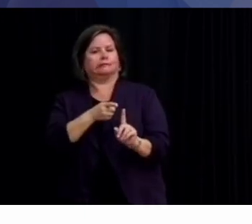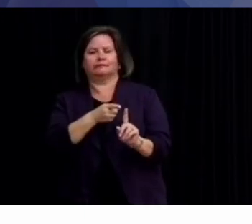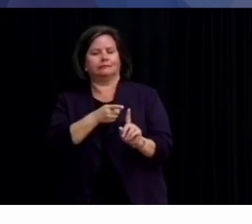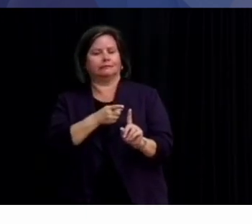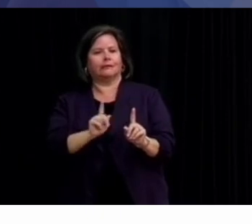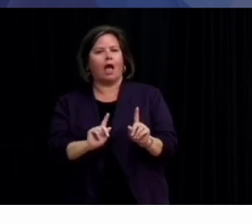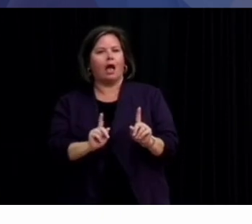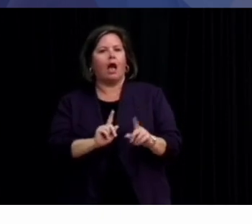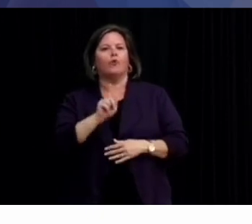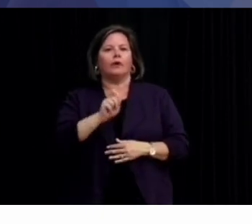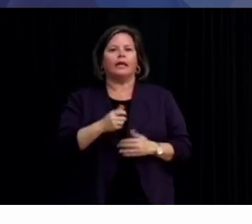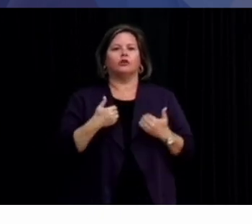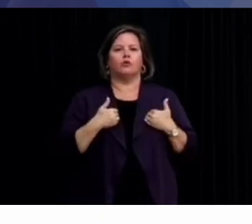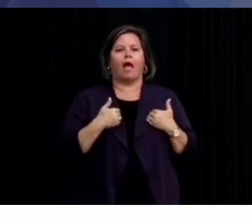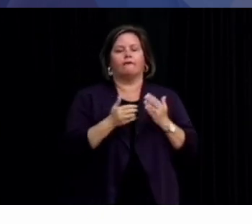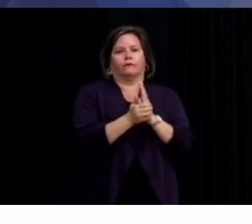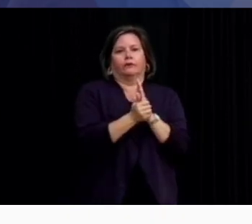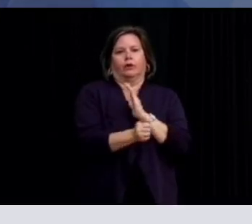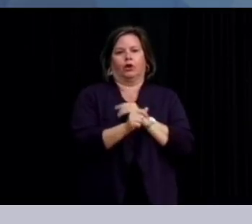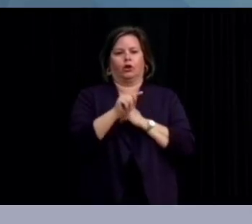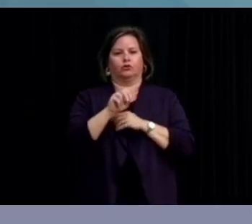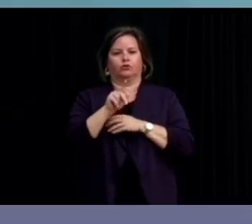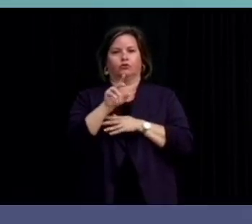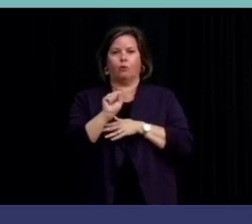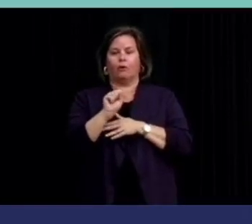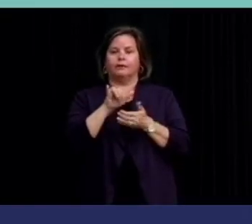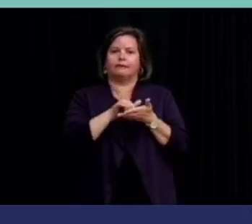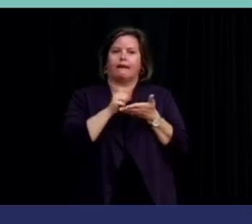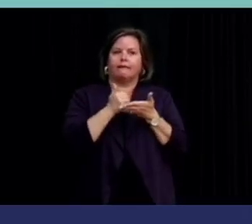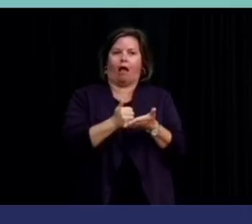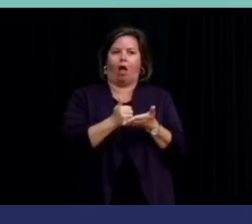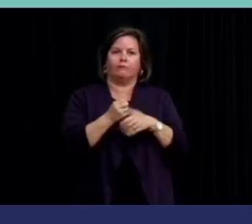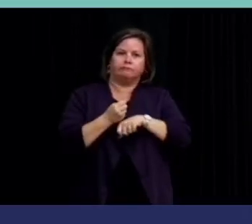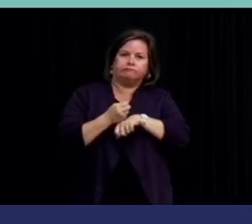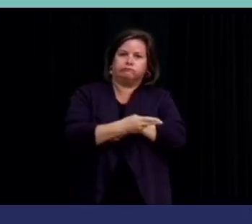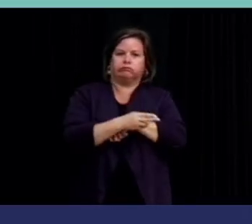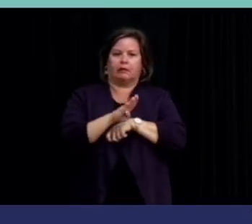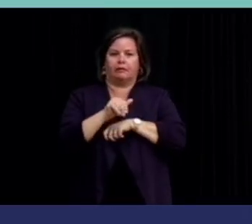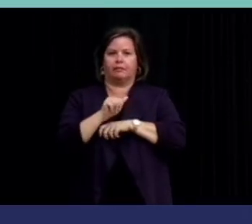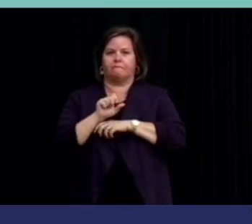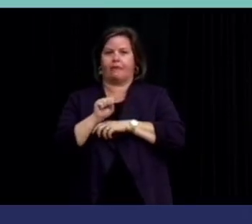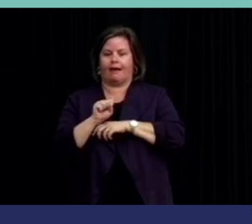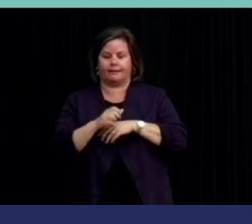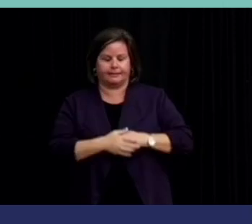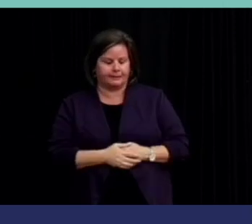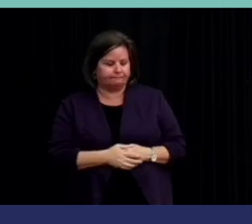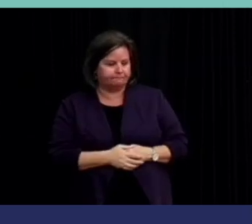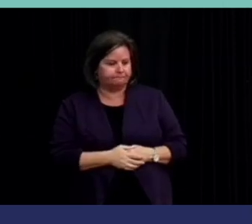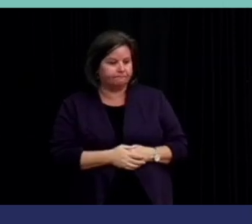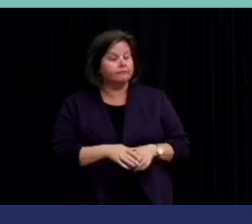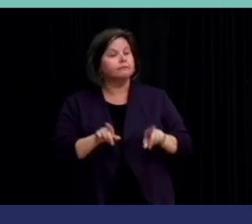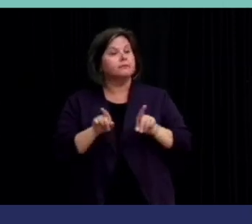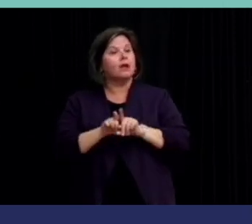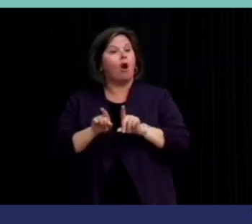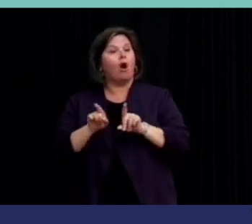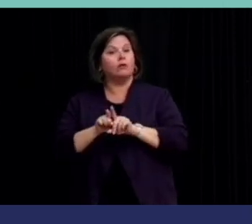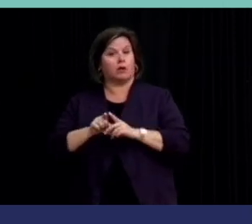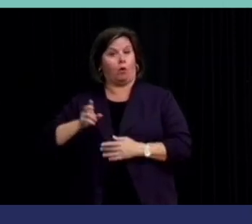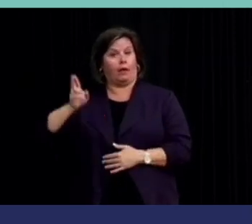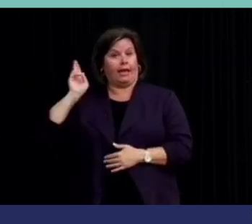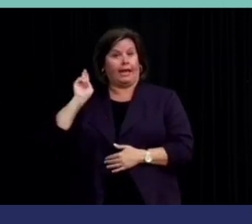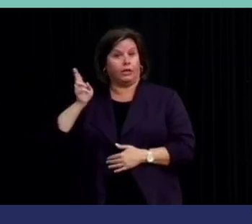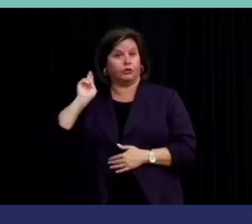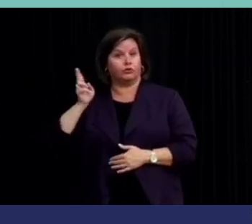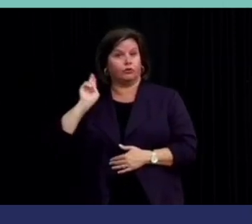us override our bias. We also focus again on the history, which is really, really